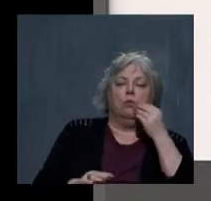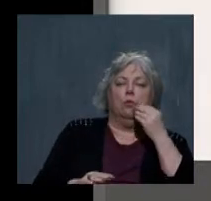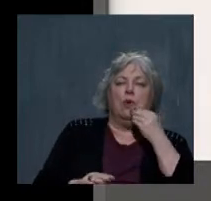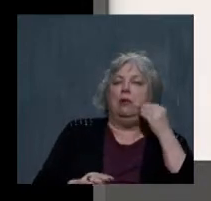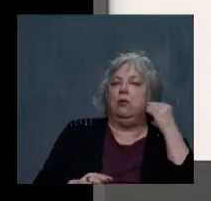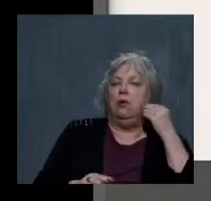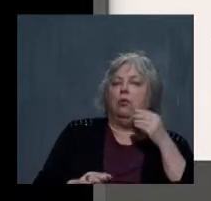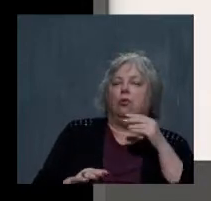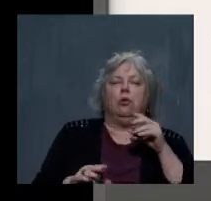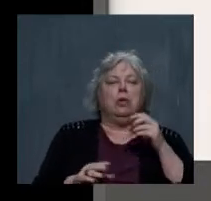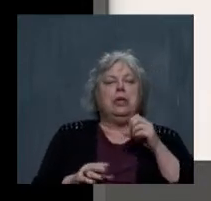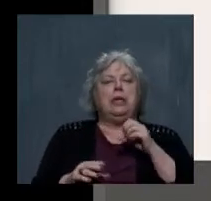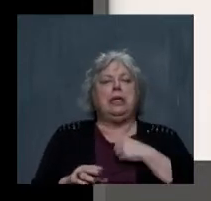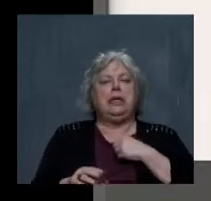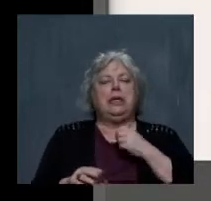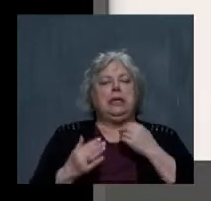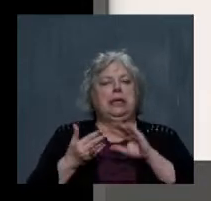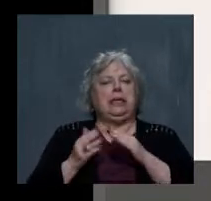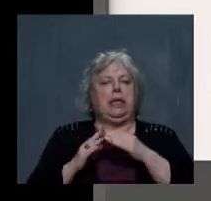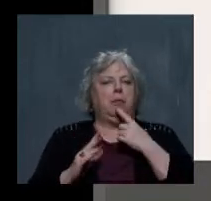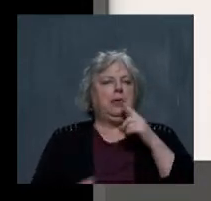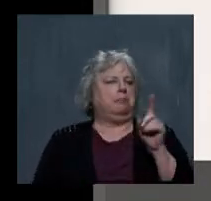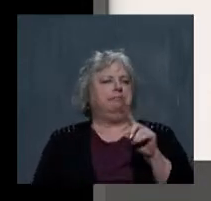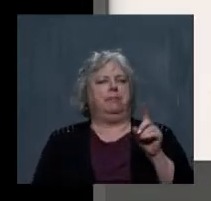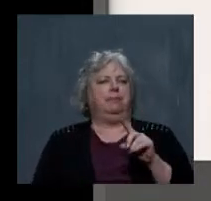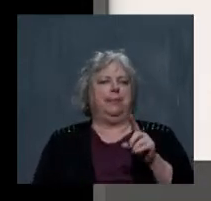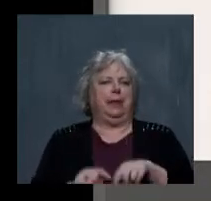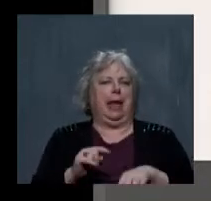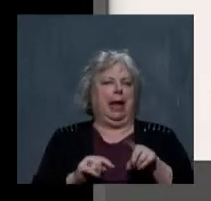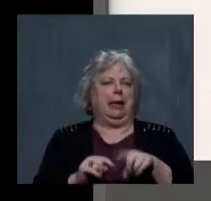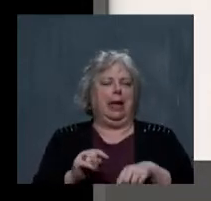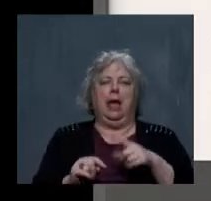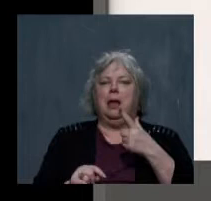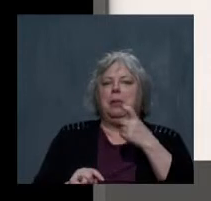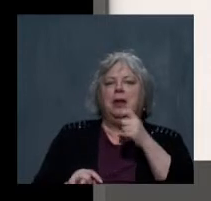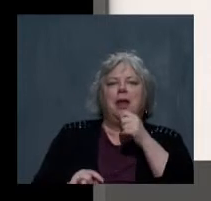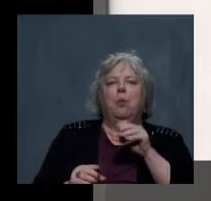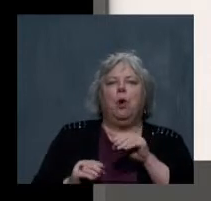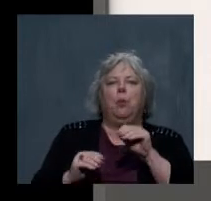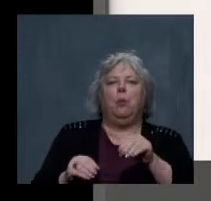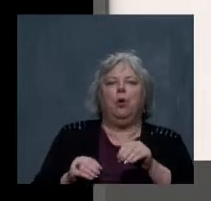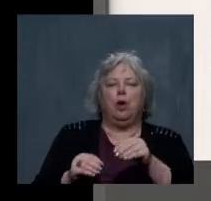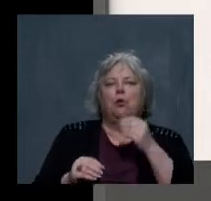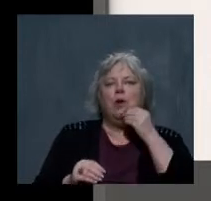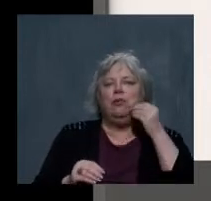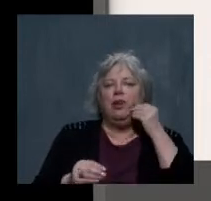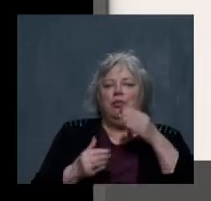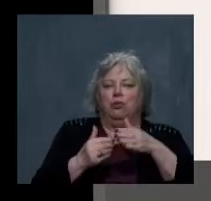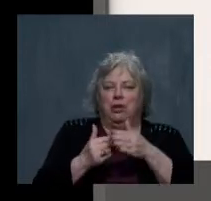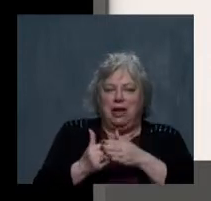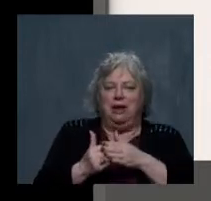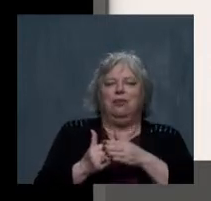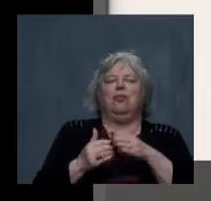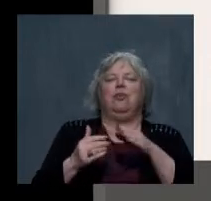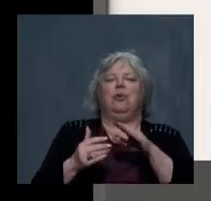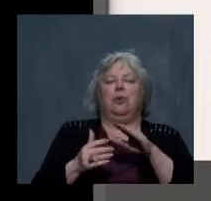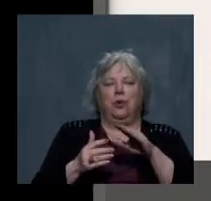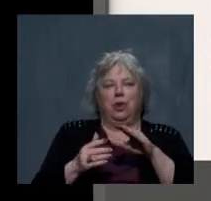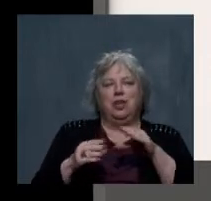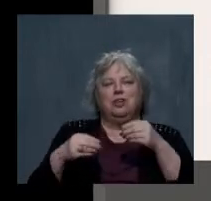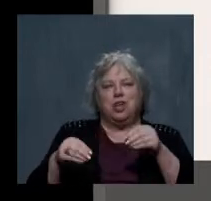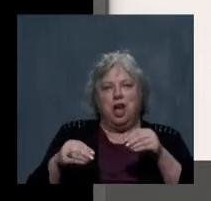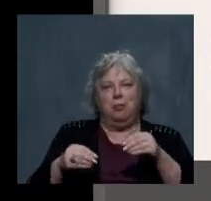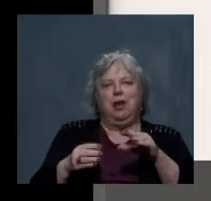that. I know they do that because they're not going to put residential. That's why it's in the transition zone. That's what it